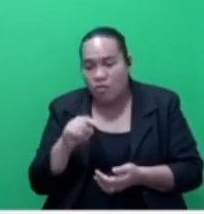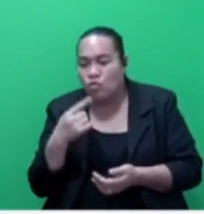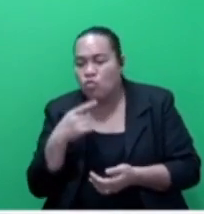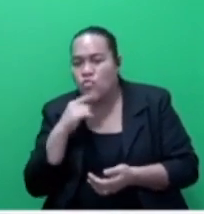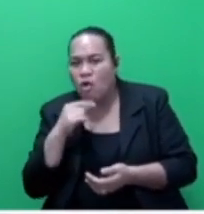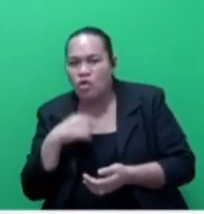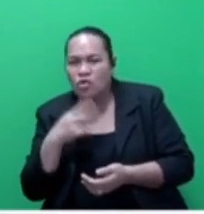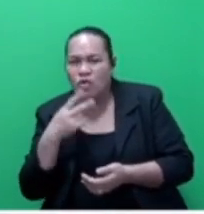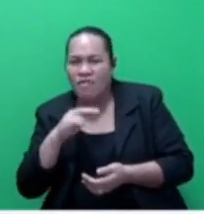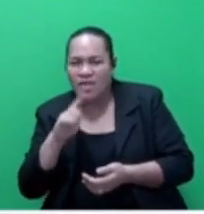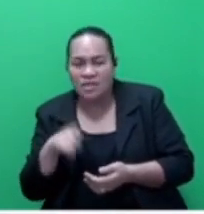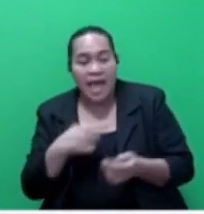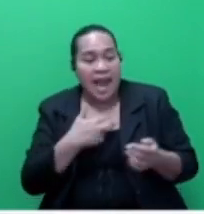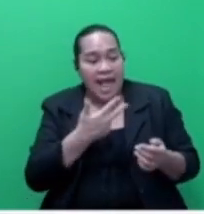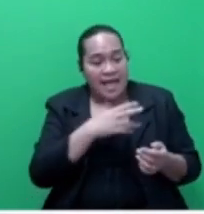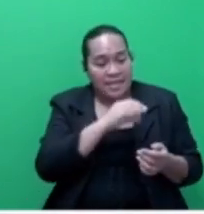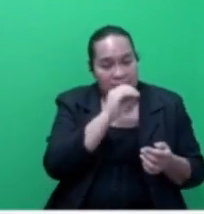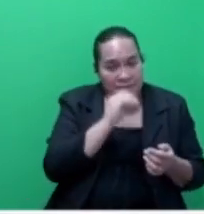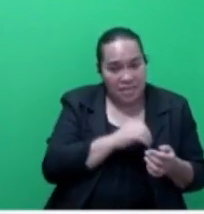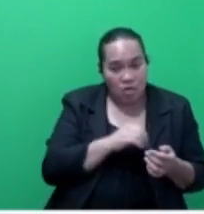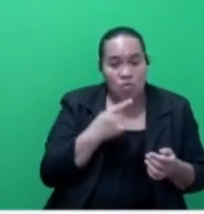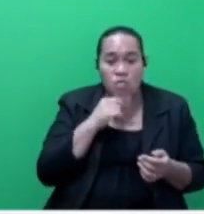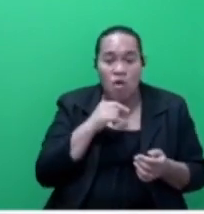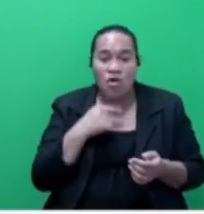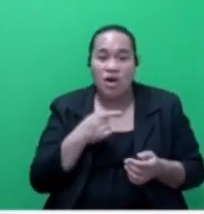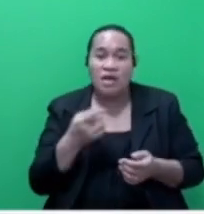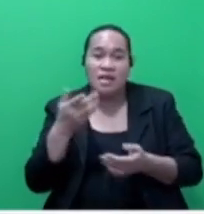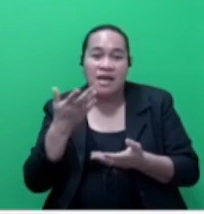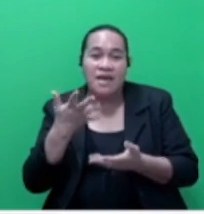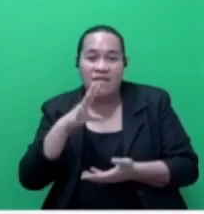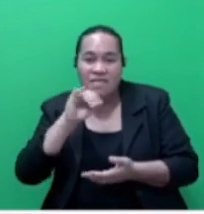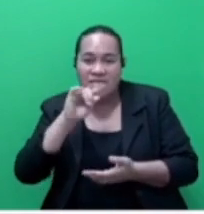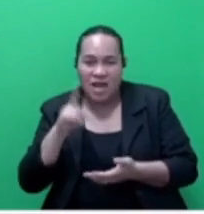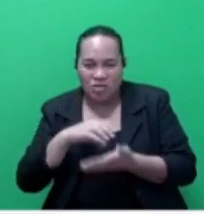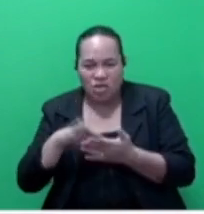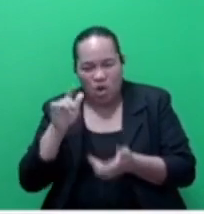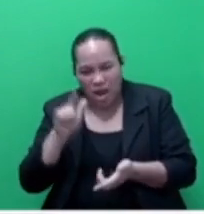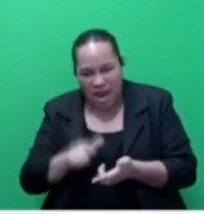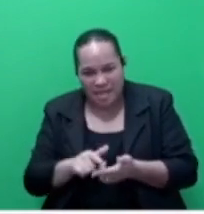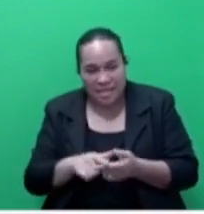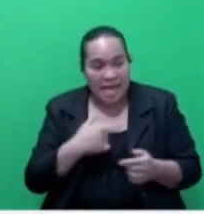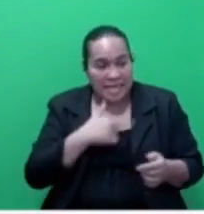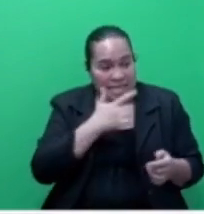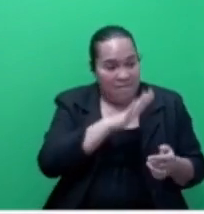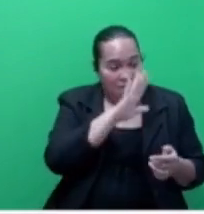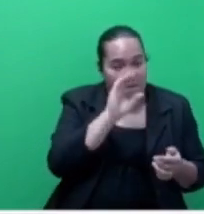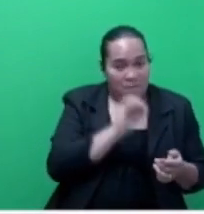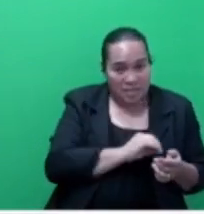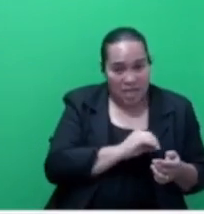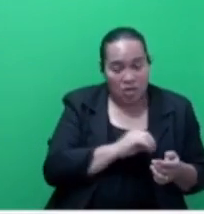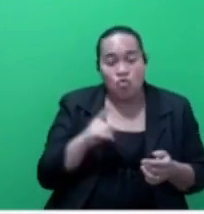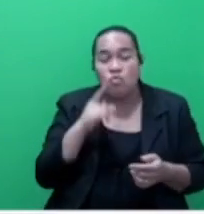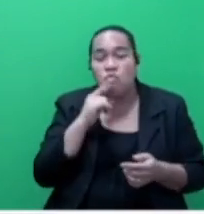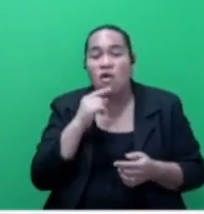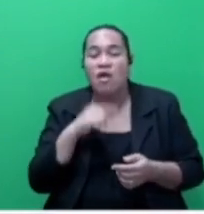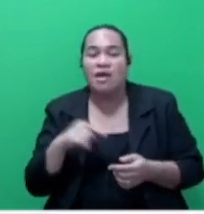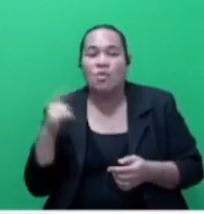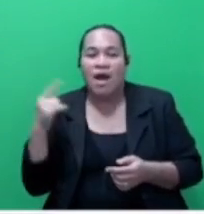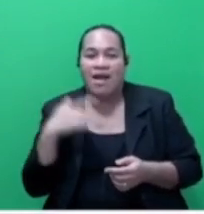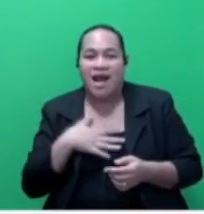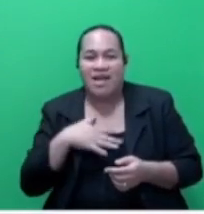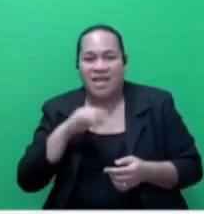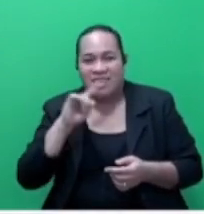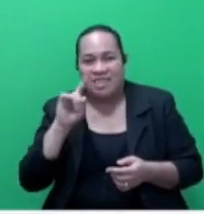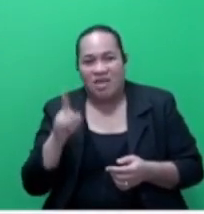We guarantee 80% of those who borrowed $50,000 or less. And we guarantee 75% of those who borrowed $100,000 or